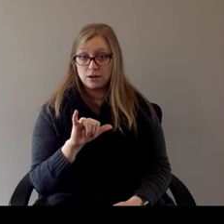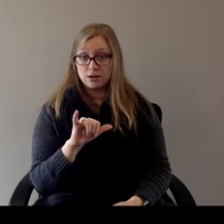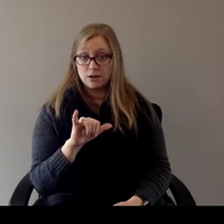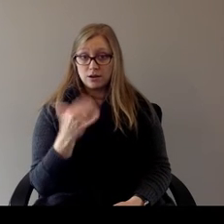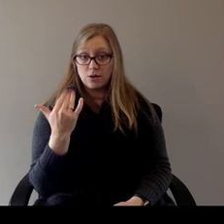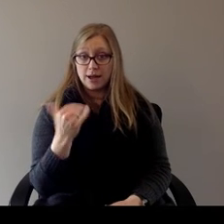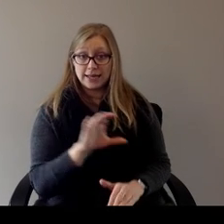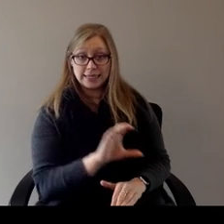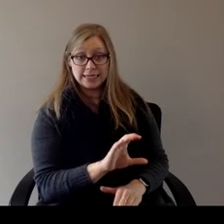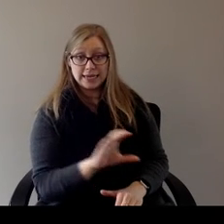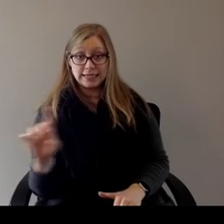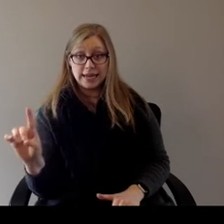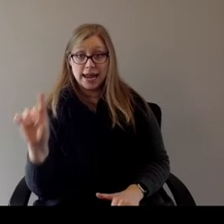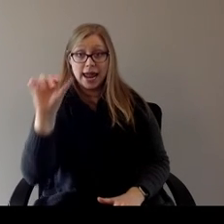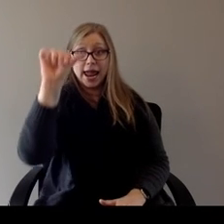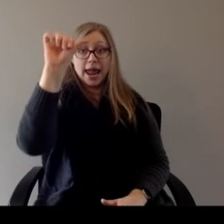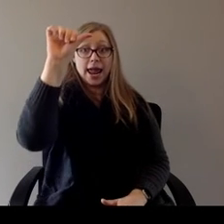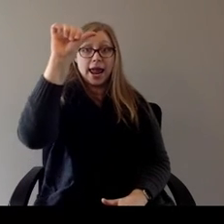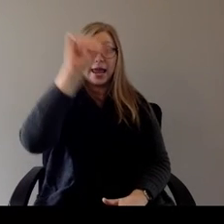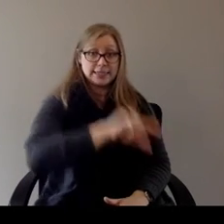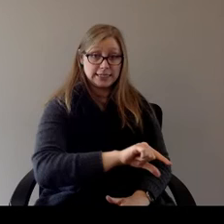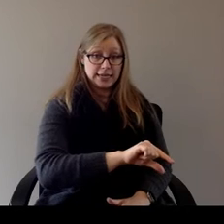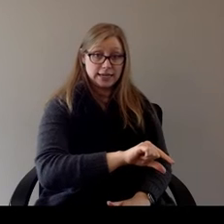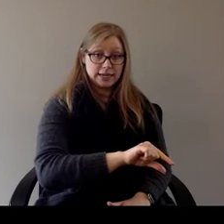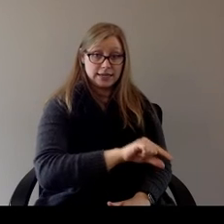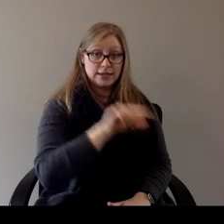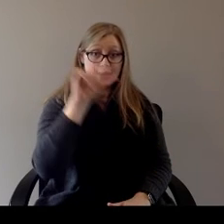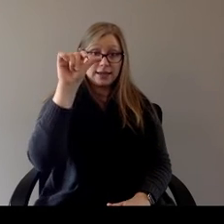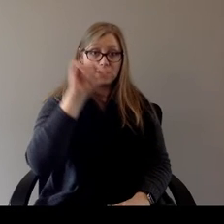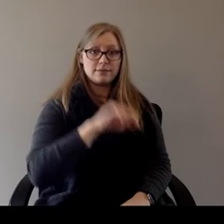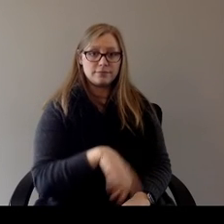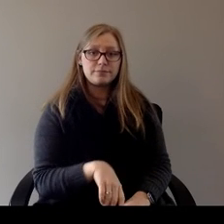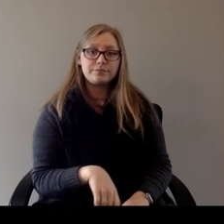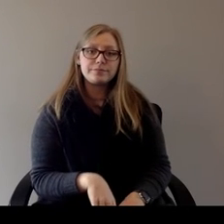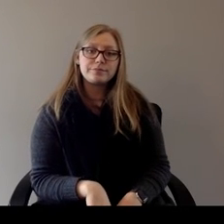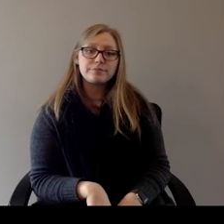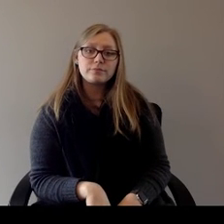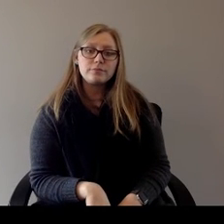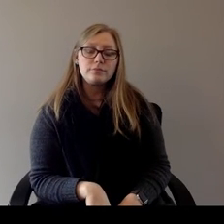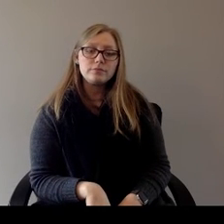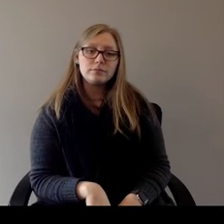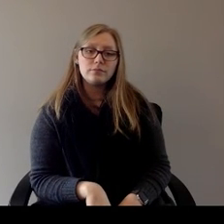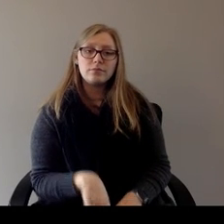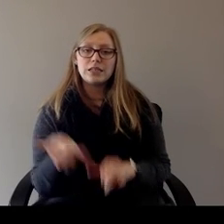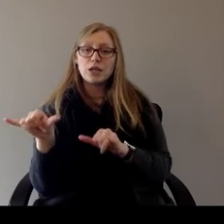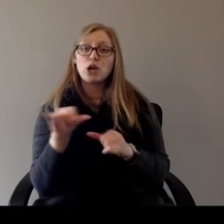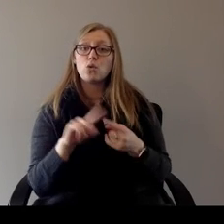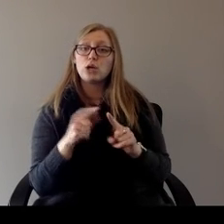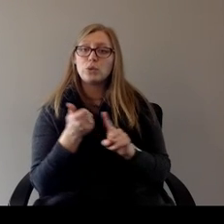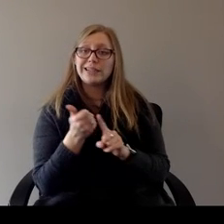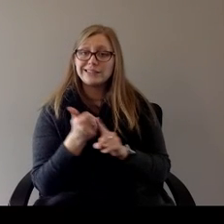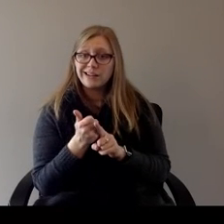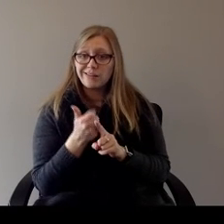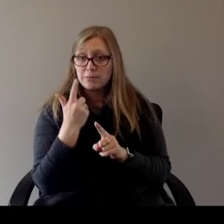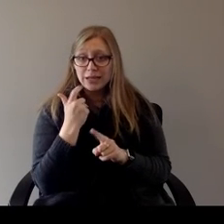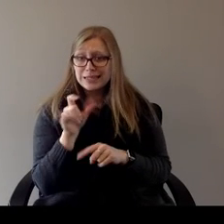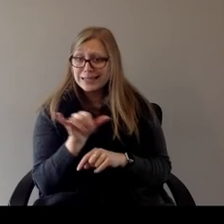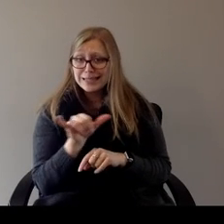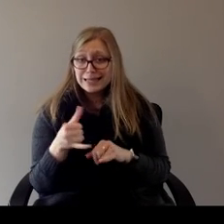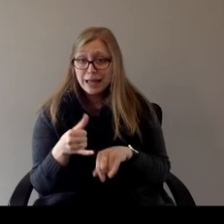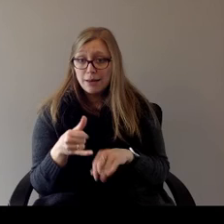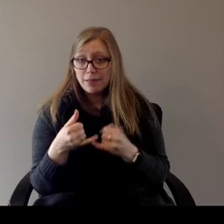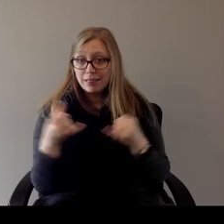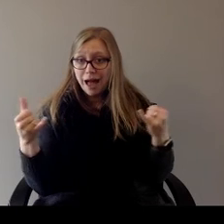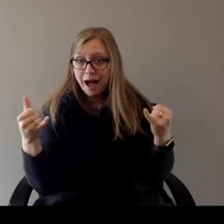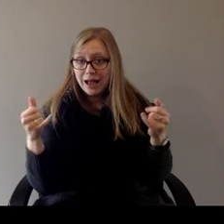I continue in that same order, I'm going to call it CA. So it's congruent to itself because it's the same line segment. And